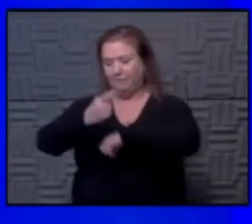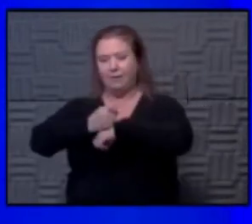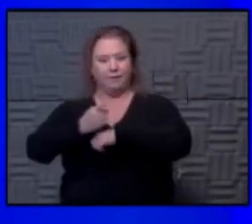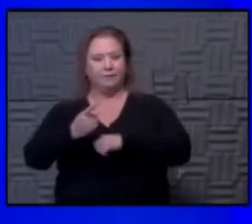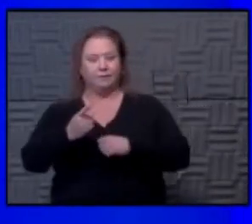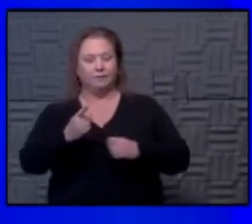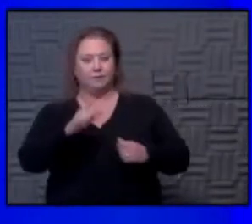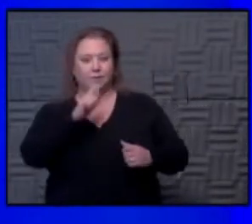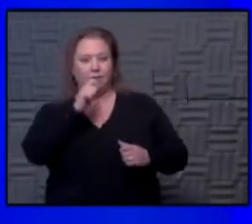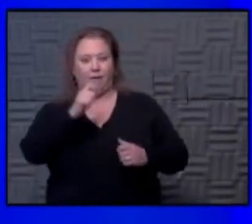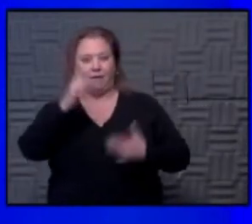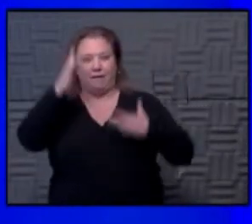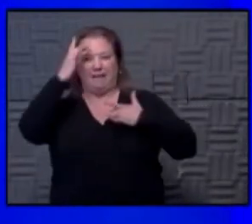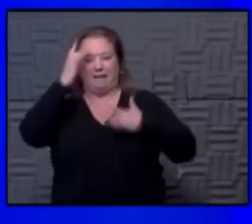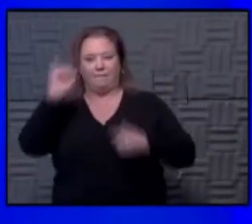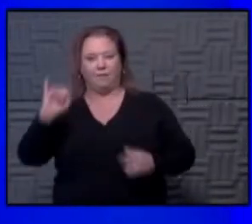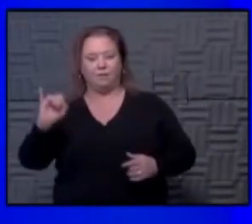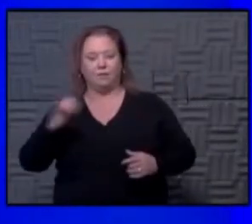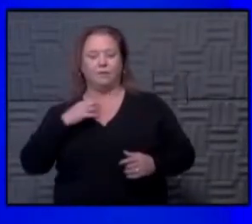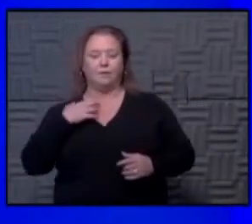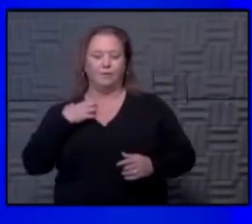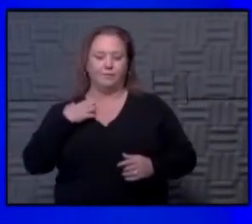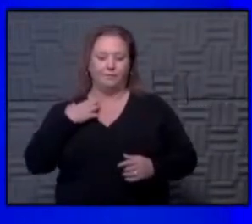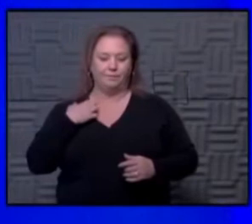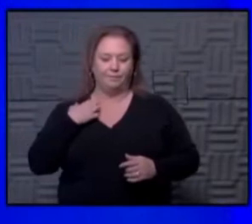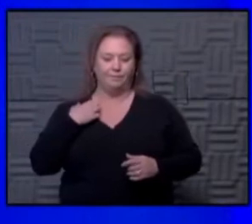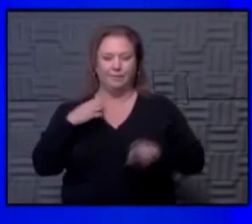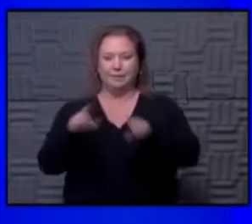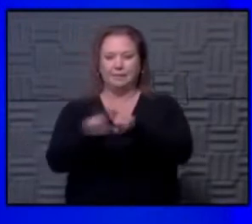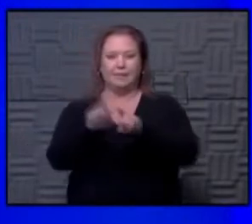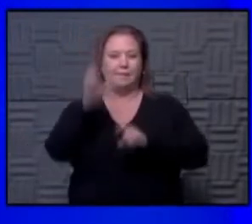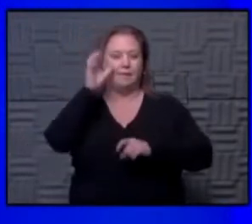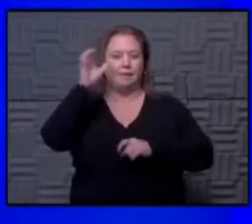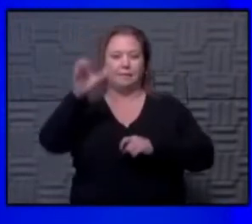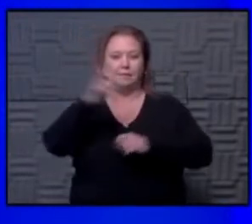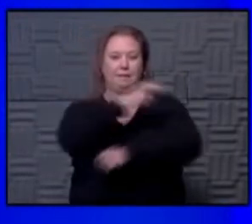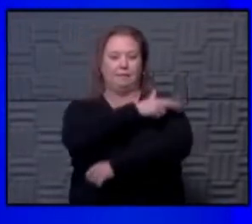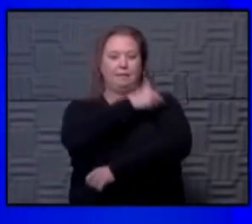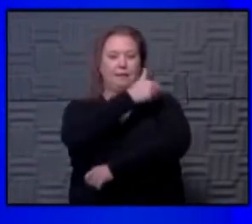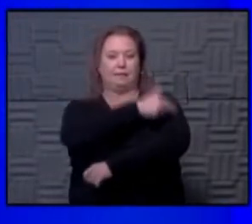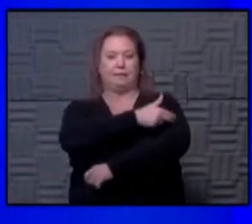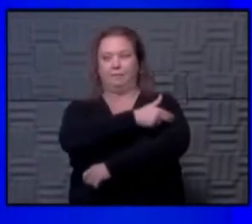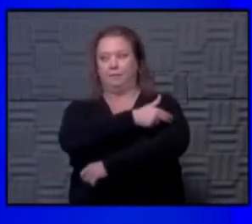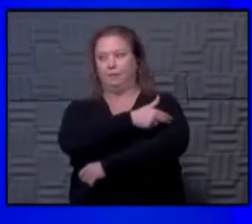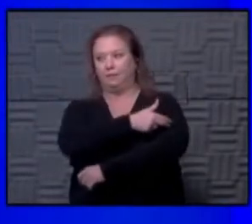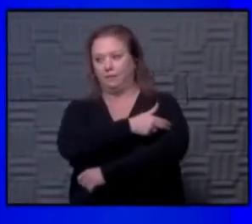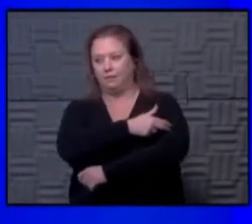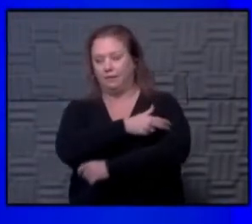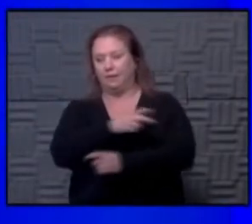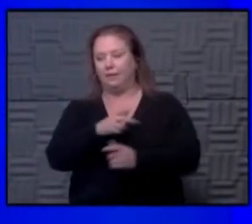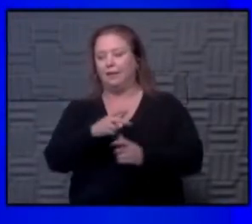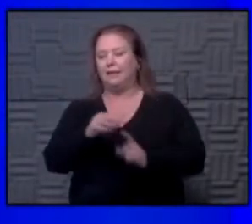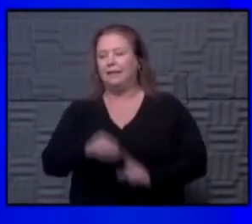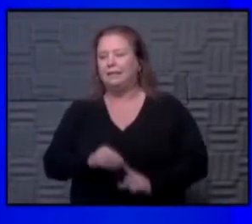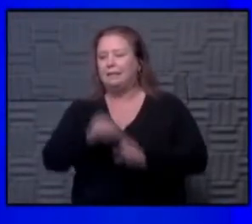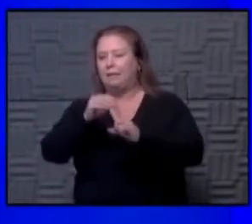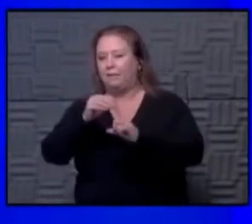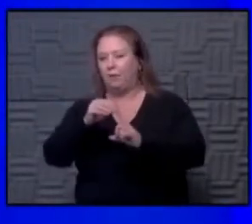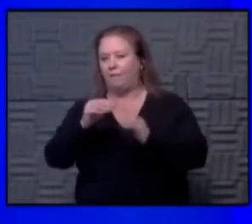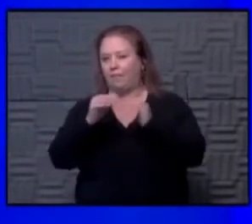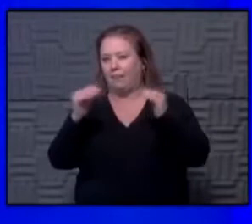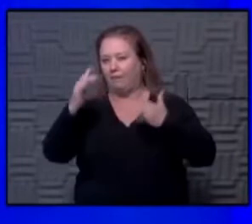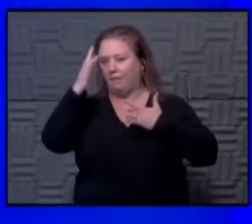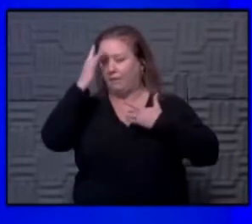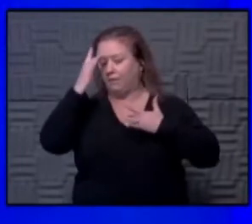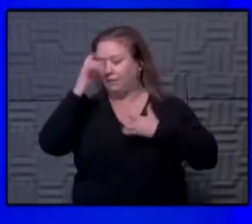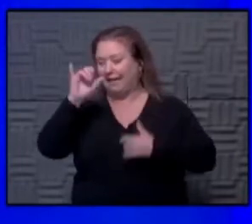considered non-infectious. The same thing happens in the hospital unless you have a certain level of illness. And in that case,